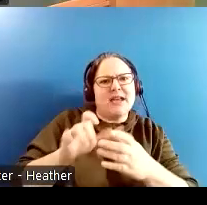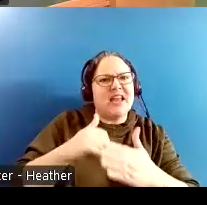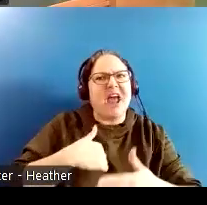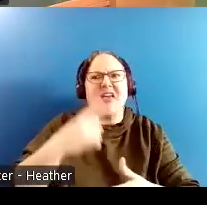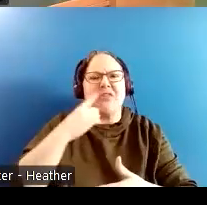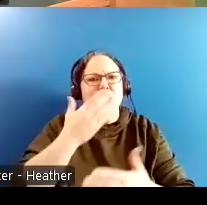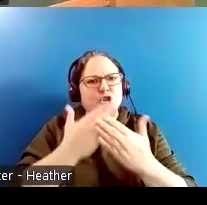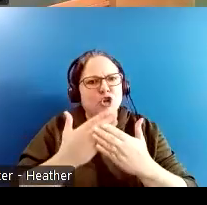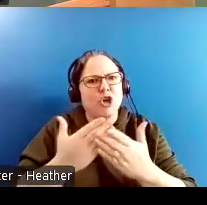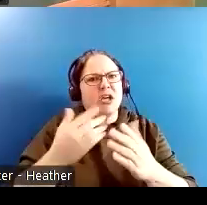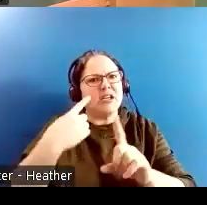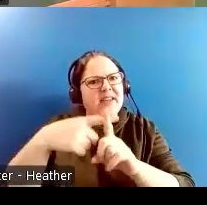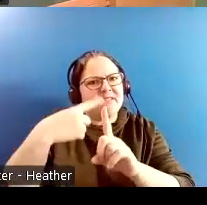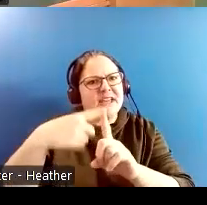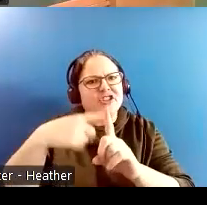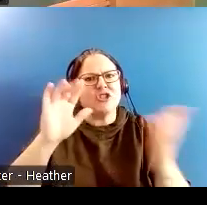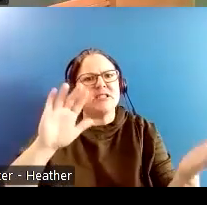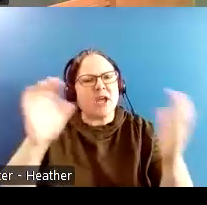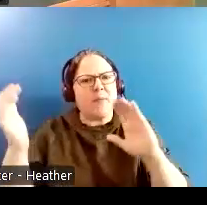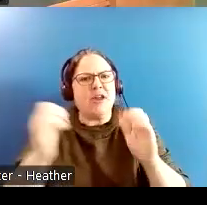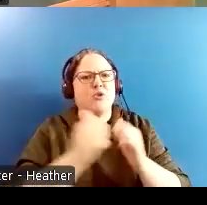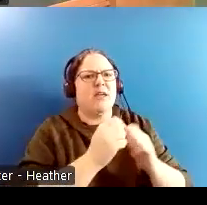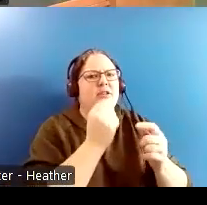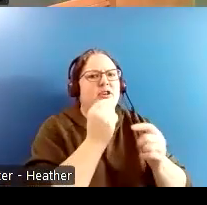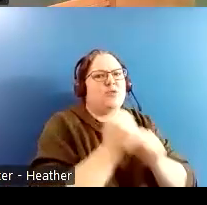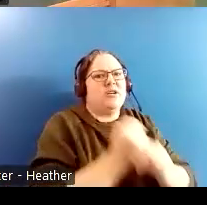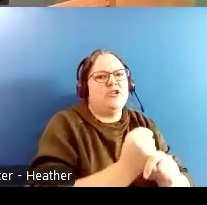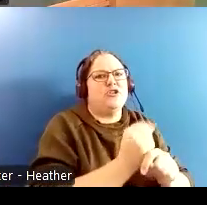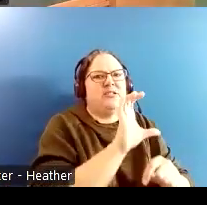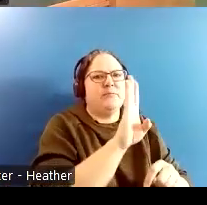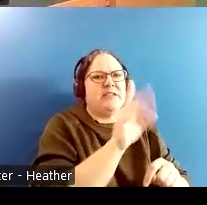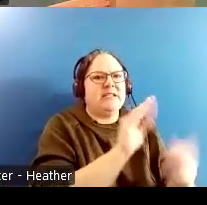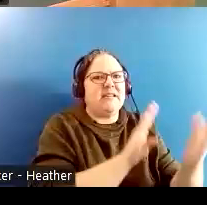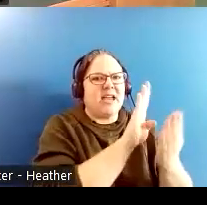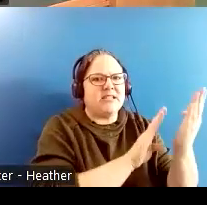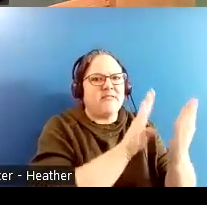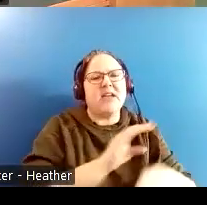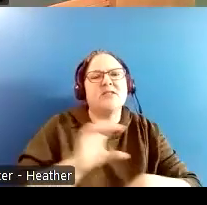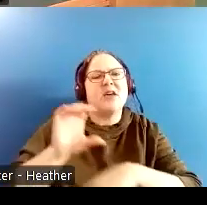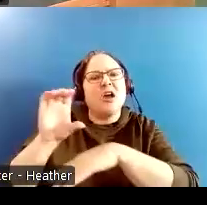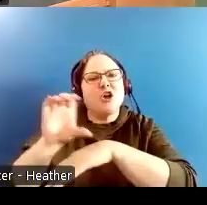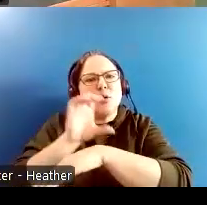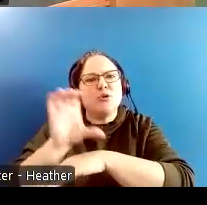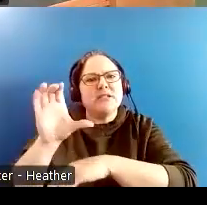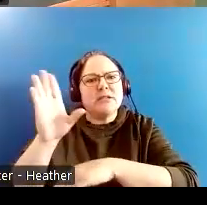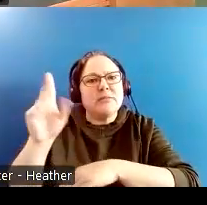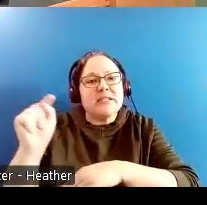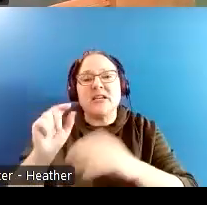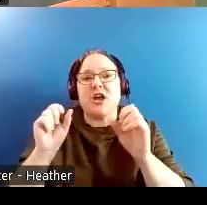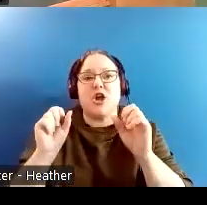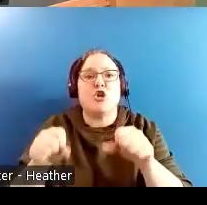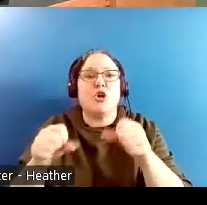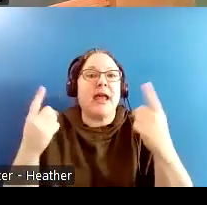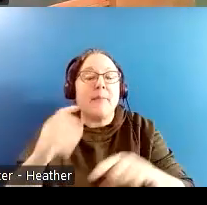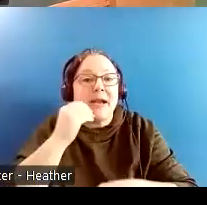potential advantages compared to traditional face-to-face CBT. So computerized CBT could be done at